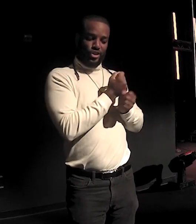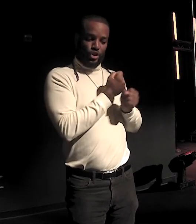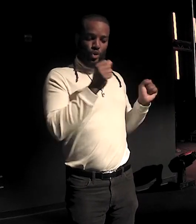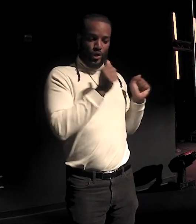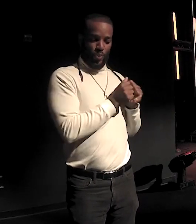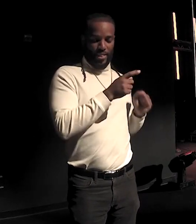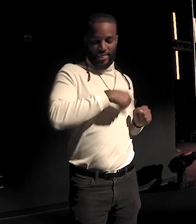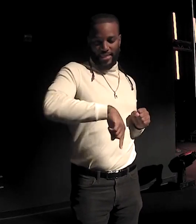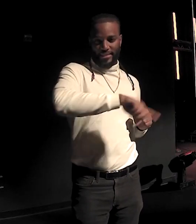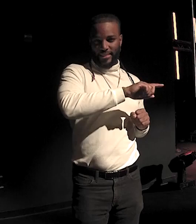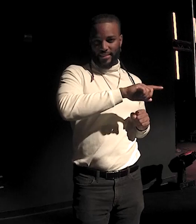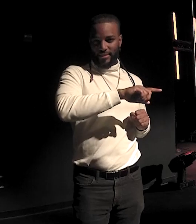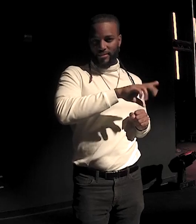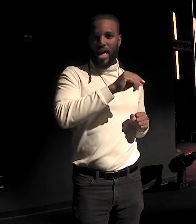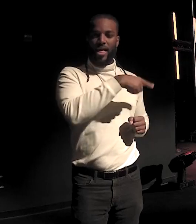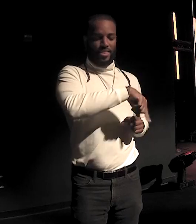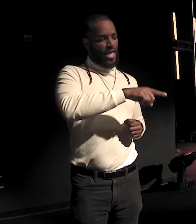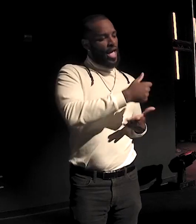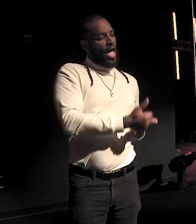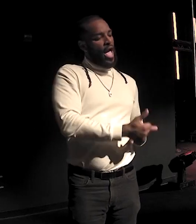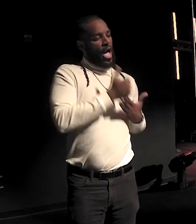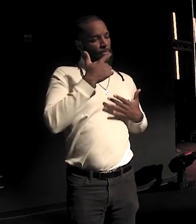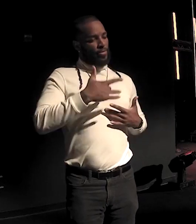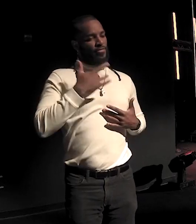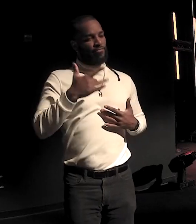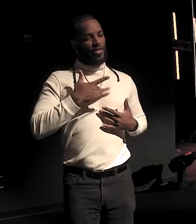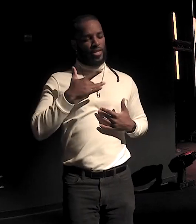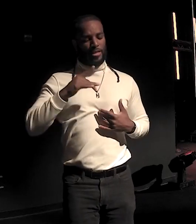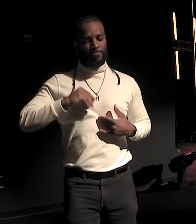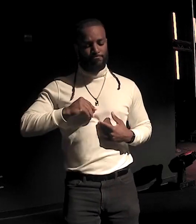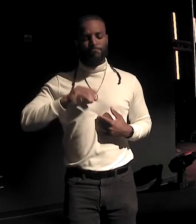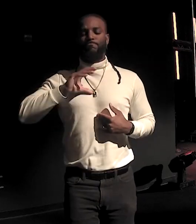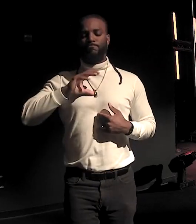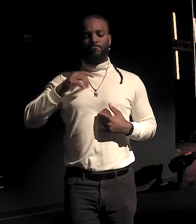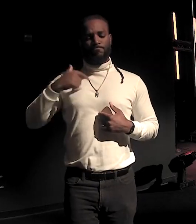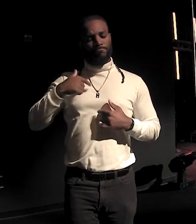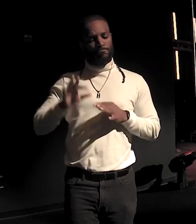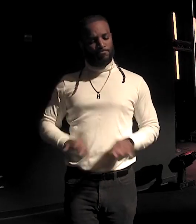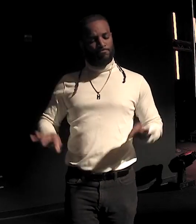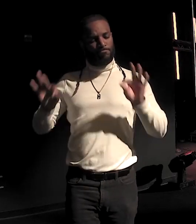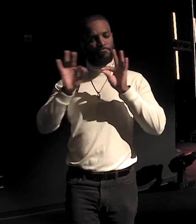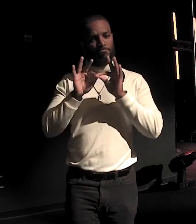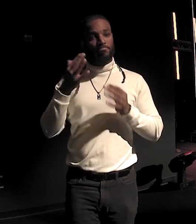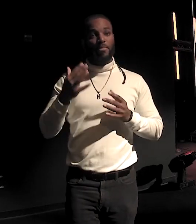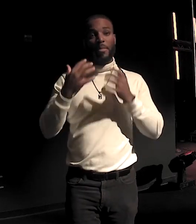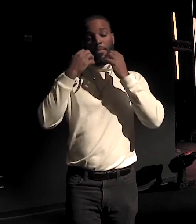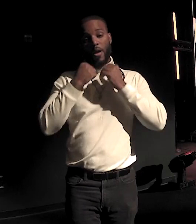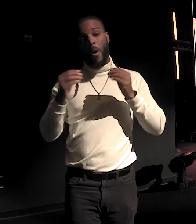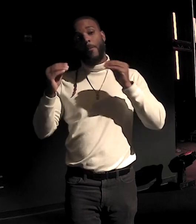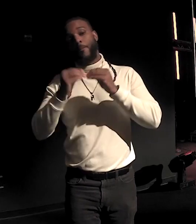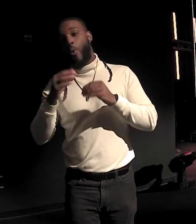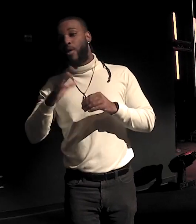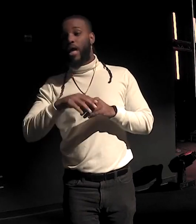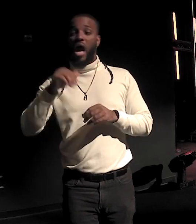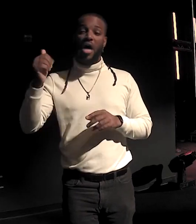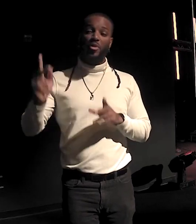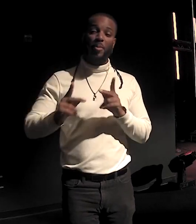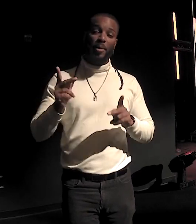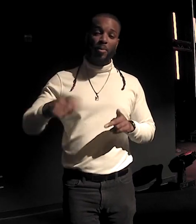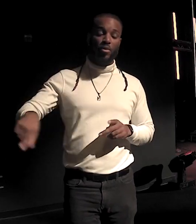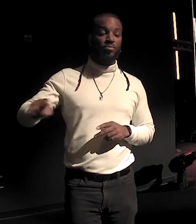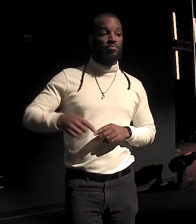things. And they help us feel like we matter, and maybe matter a little more than the other people around